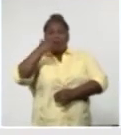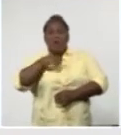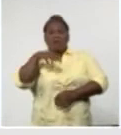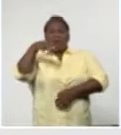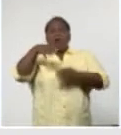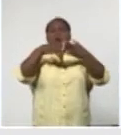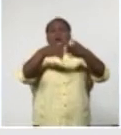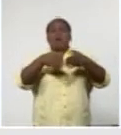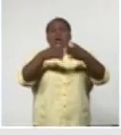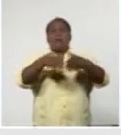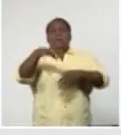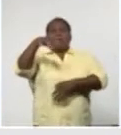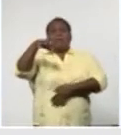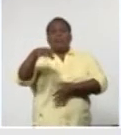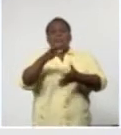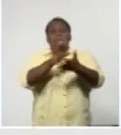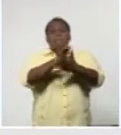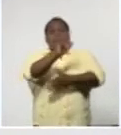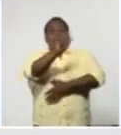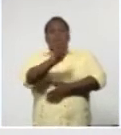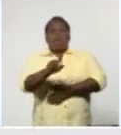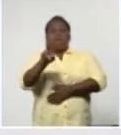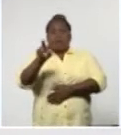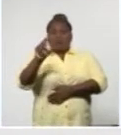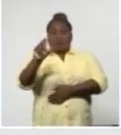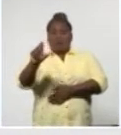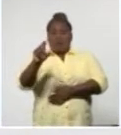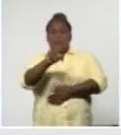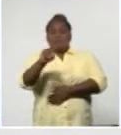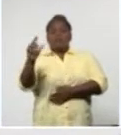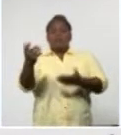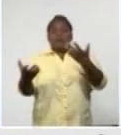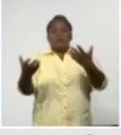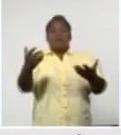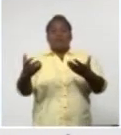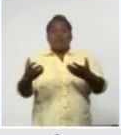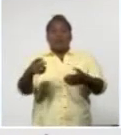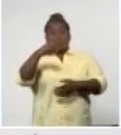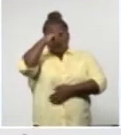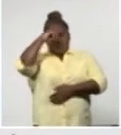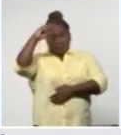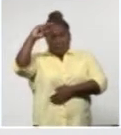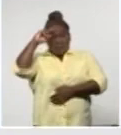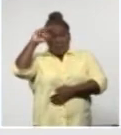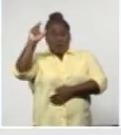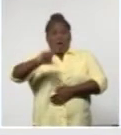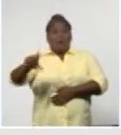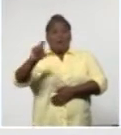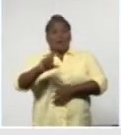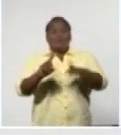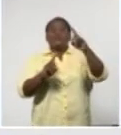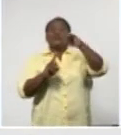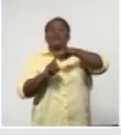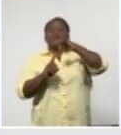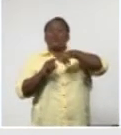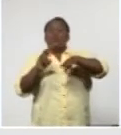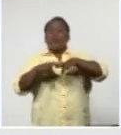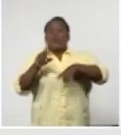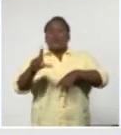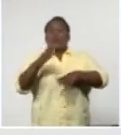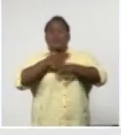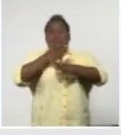of Youth Special Municipality continue without reporting cases. Artemisa, Ciego de Ávila, Grama, Pinar del